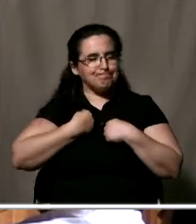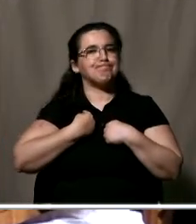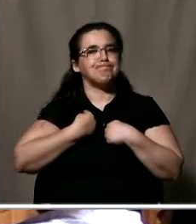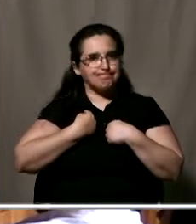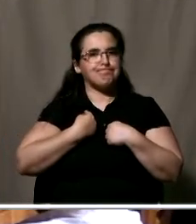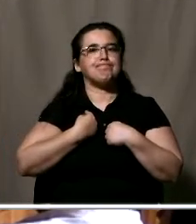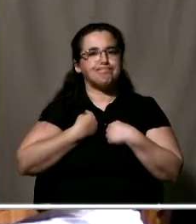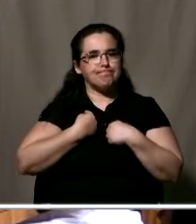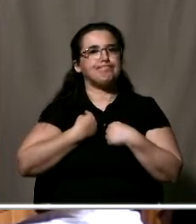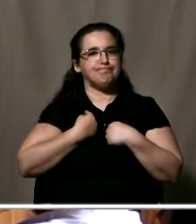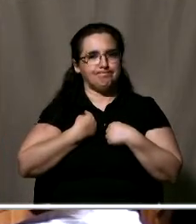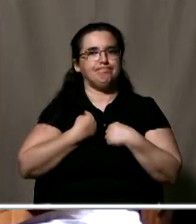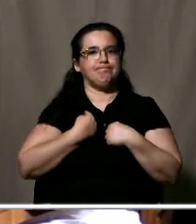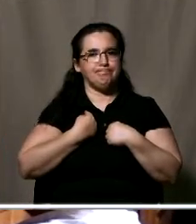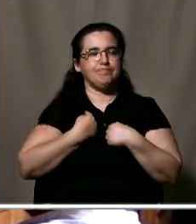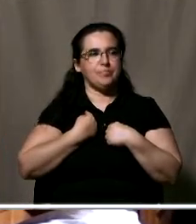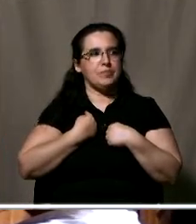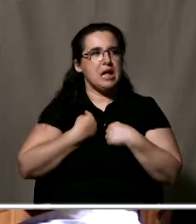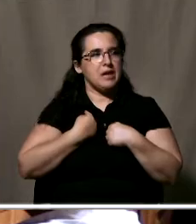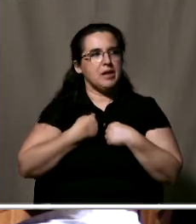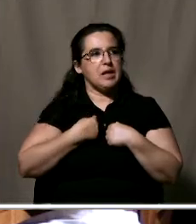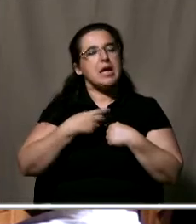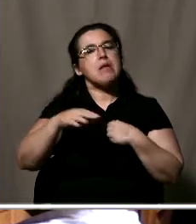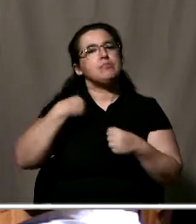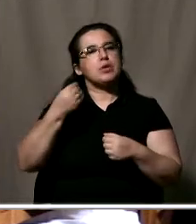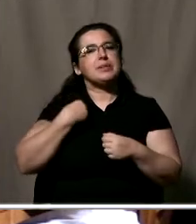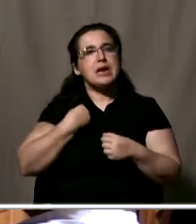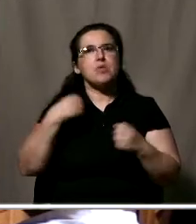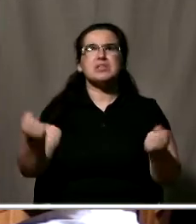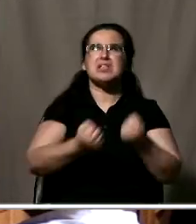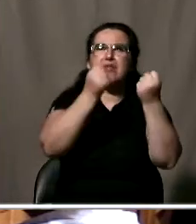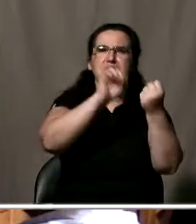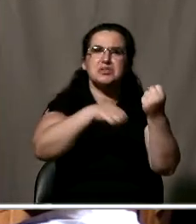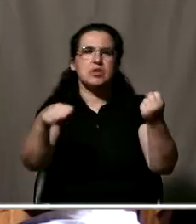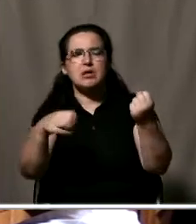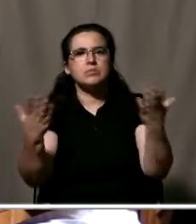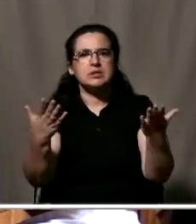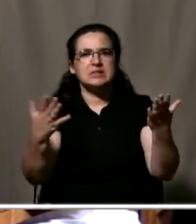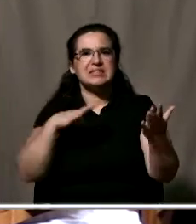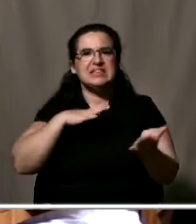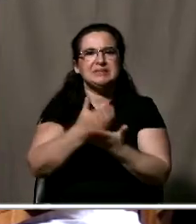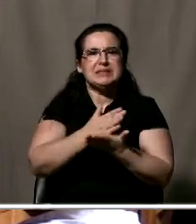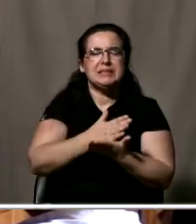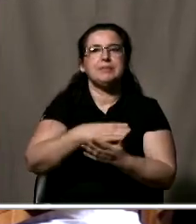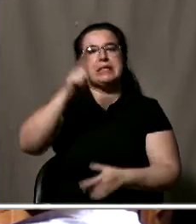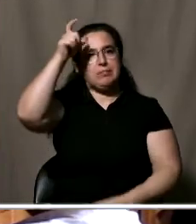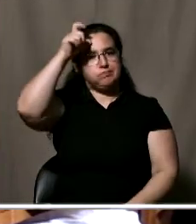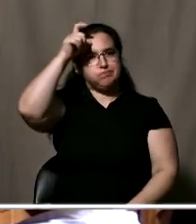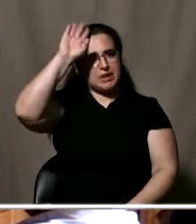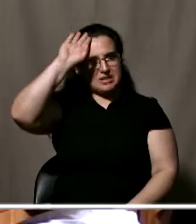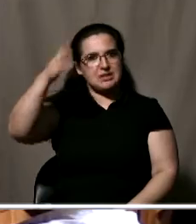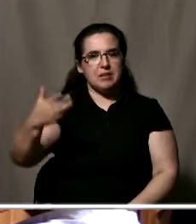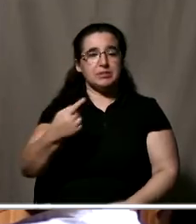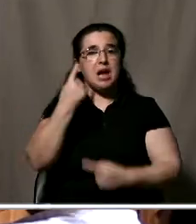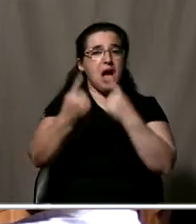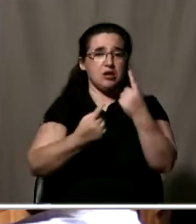saved. Preocupam-se muito com as vossas fraquezas e preocupam-se muito se estão ou não estão salvos. But the devil also knows. Mas o diabo também sabe that some of you que